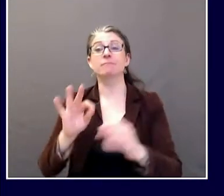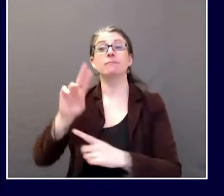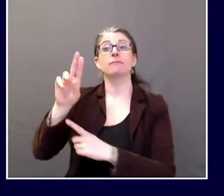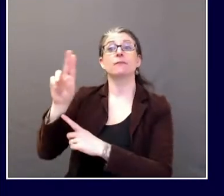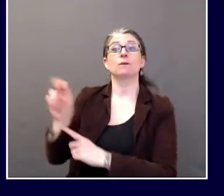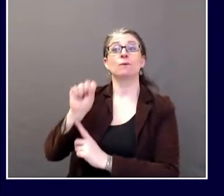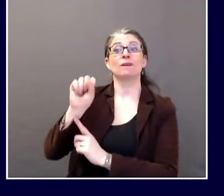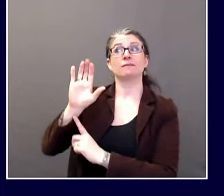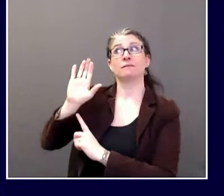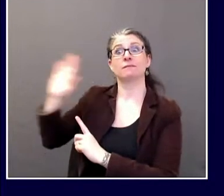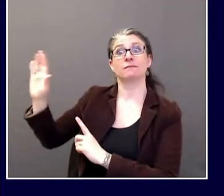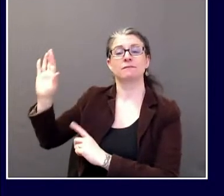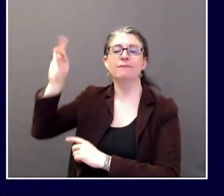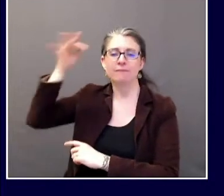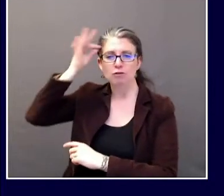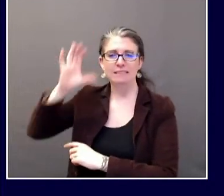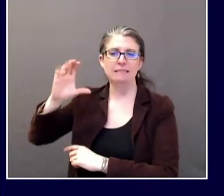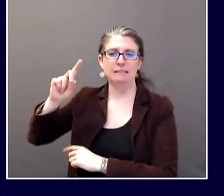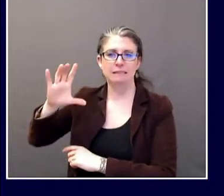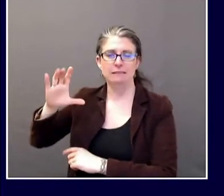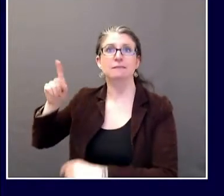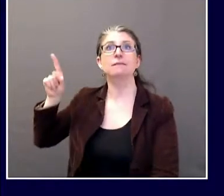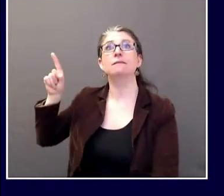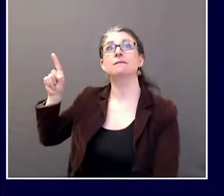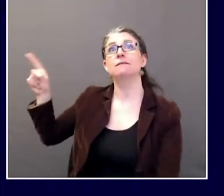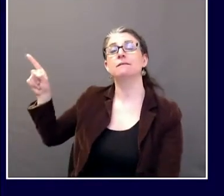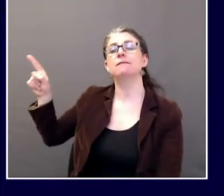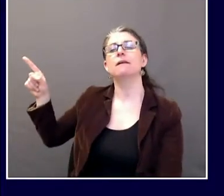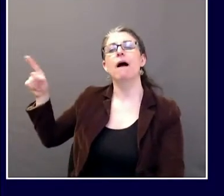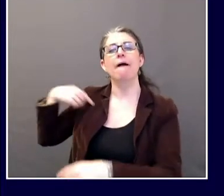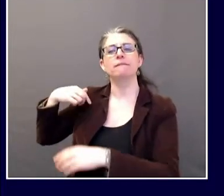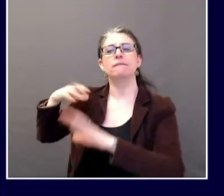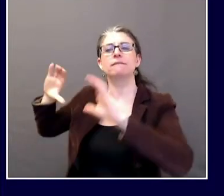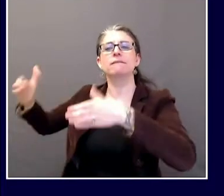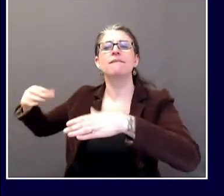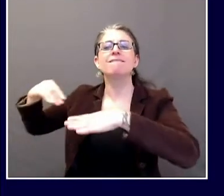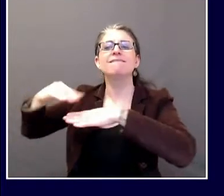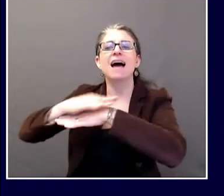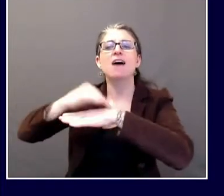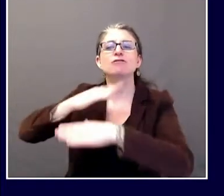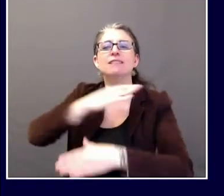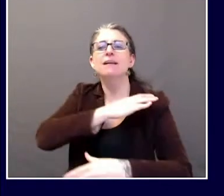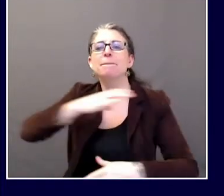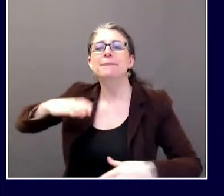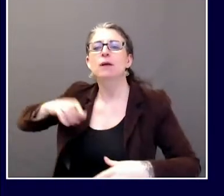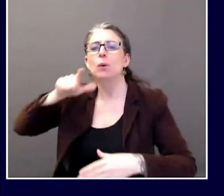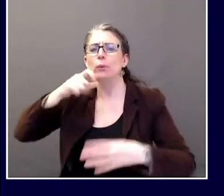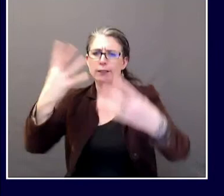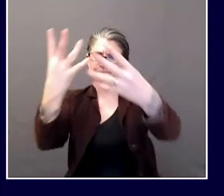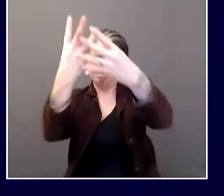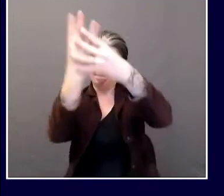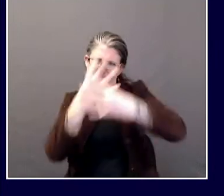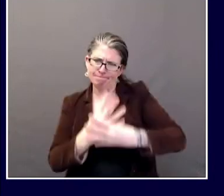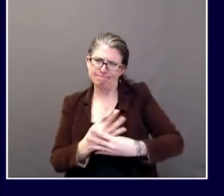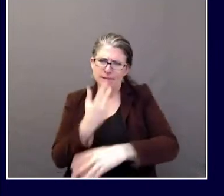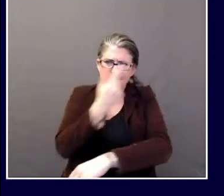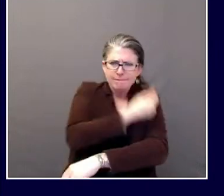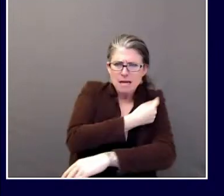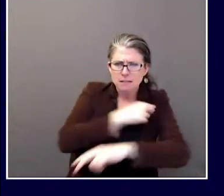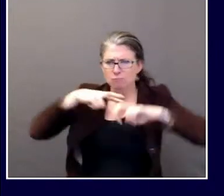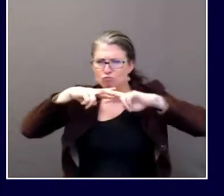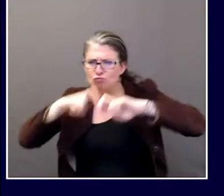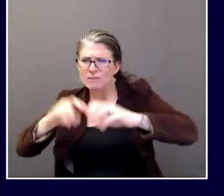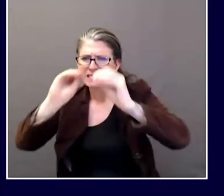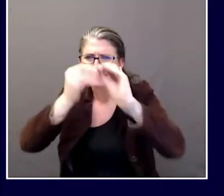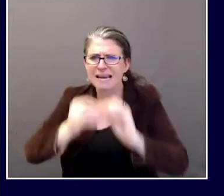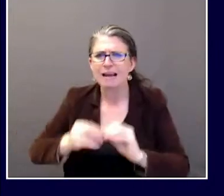as part of the US CDC's advisory committee on immunization practices tomorrow. The chairperson of that group,